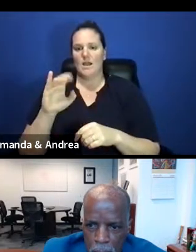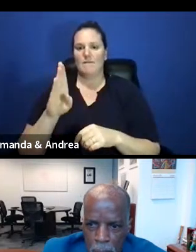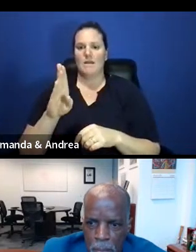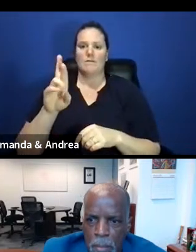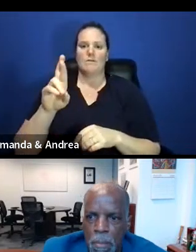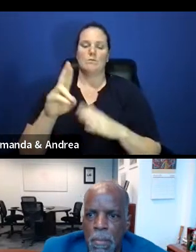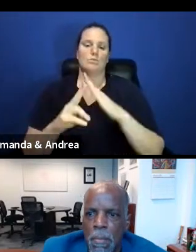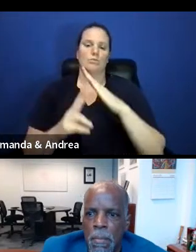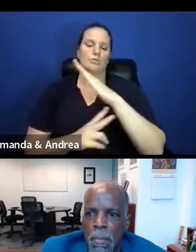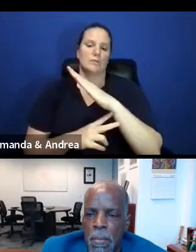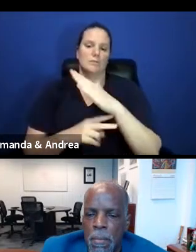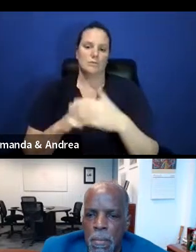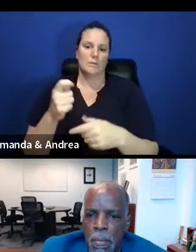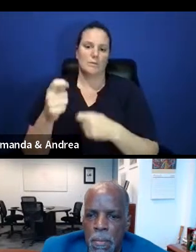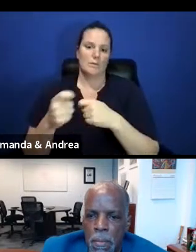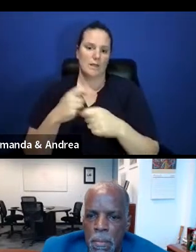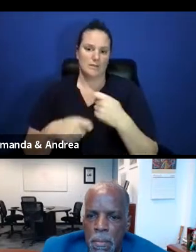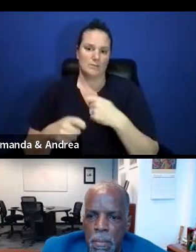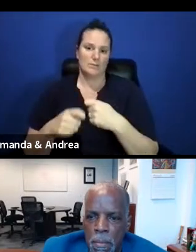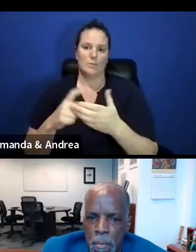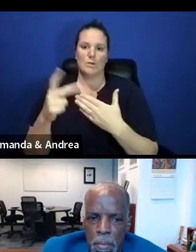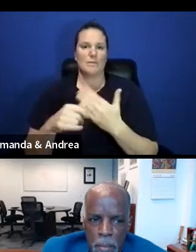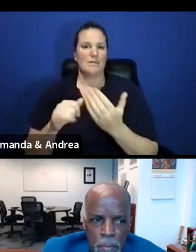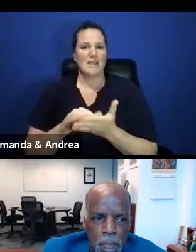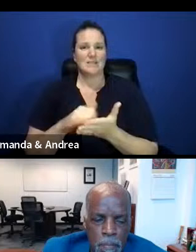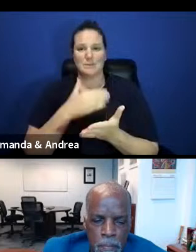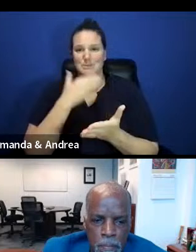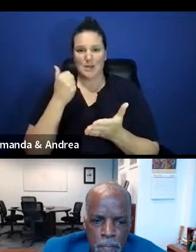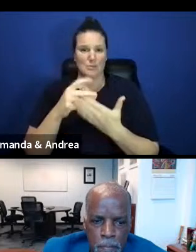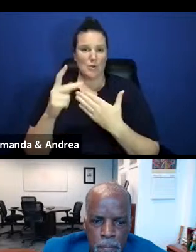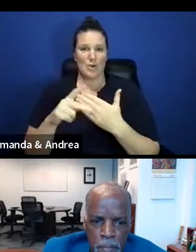just going to make it a better program overall.